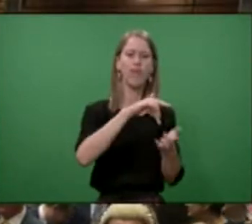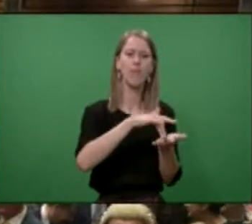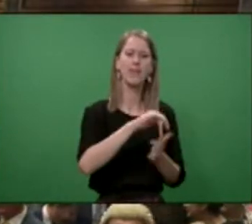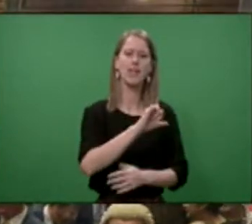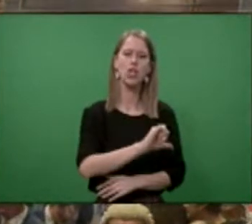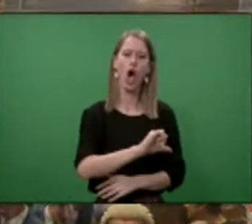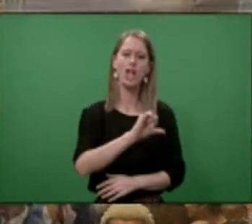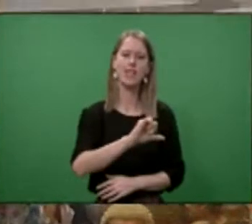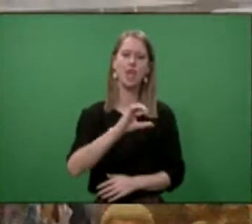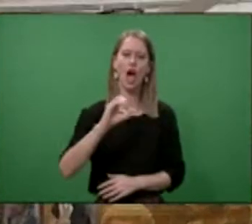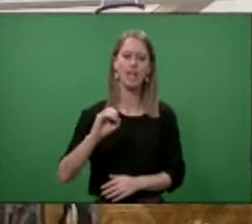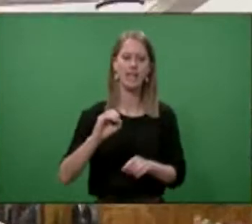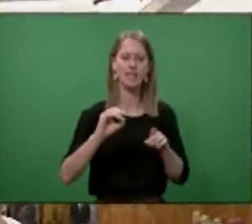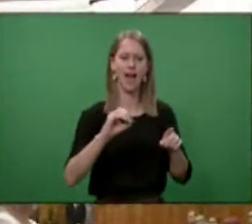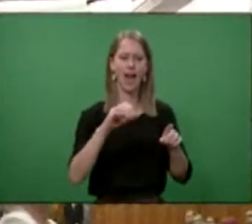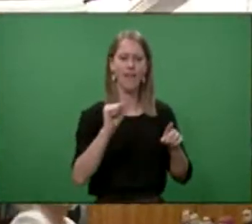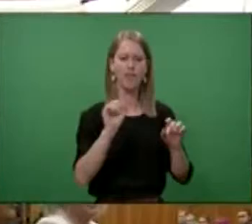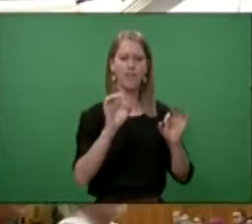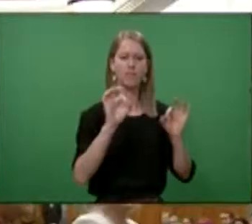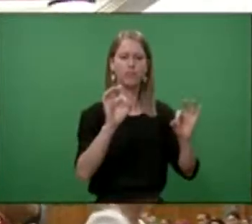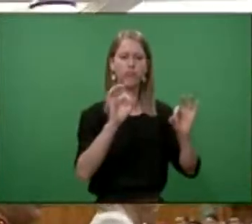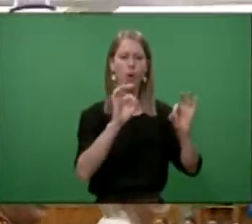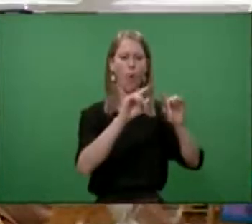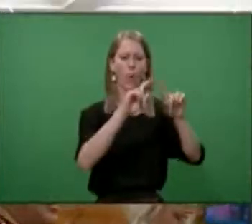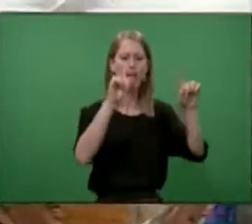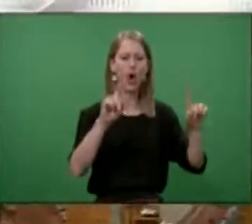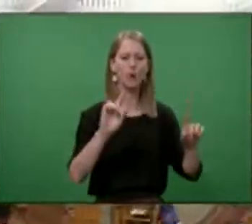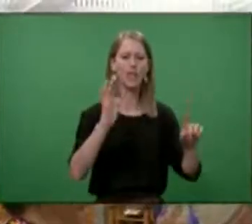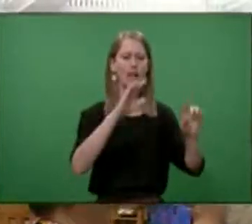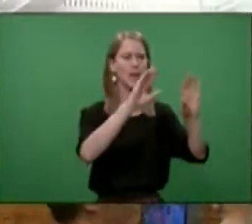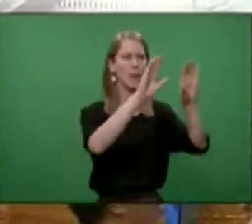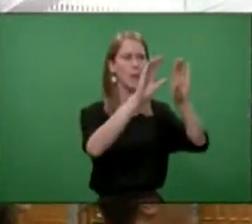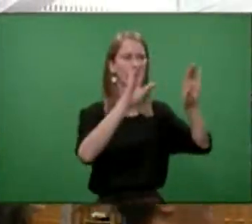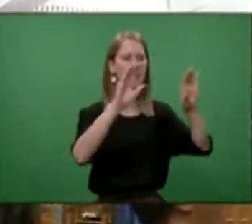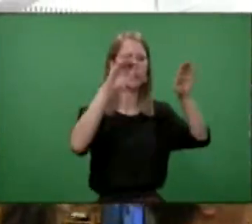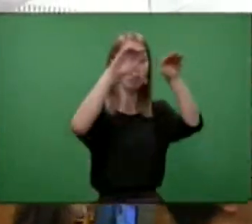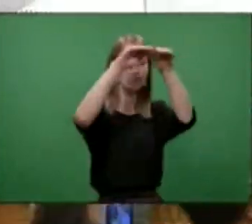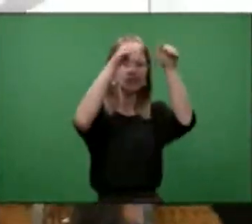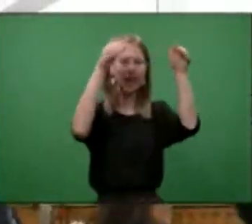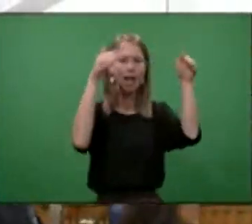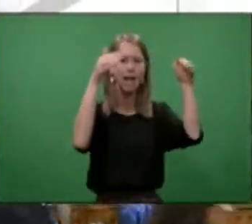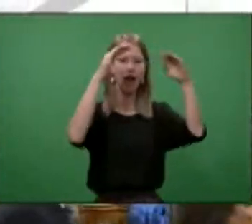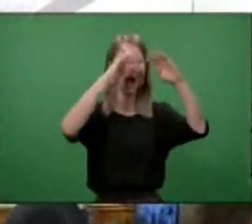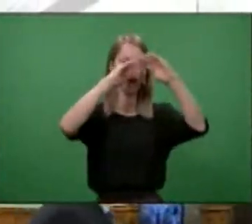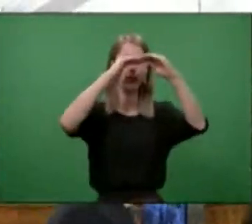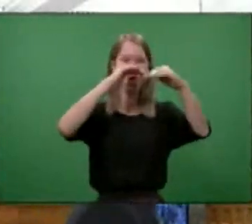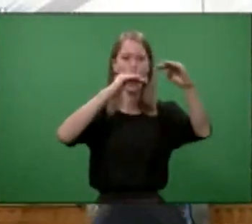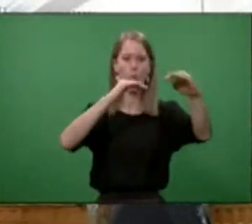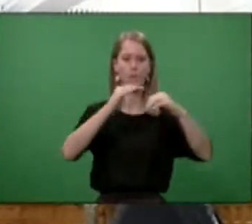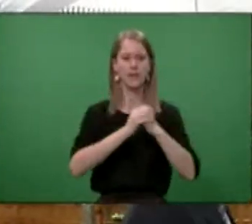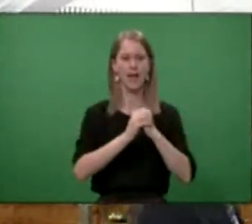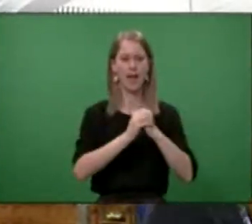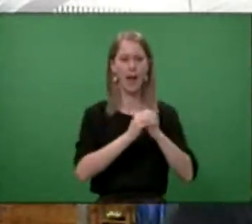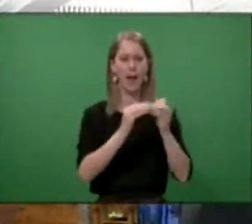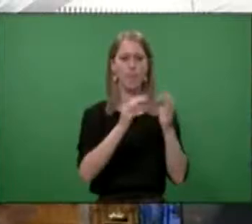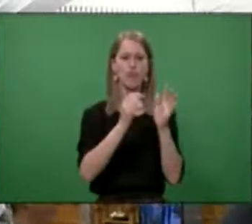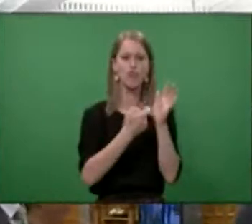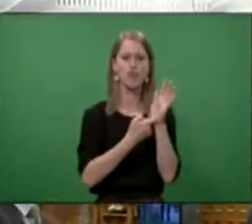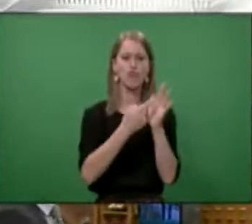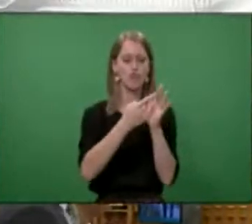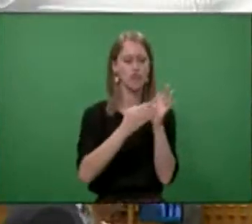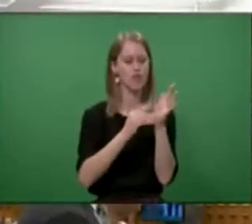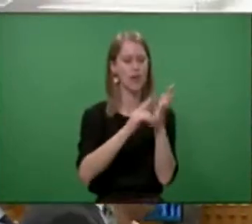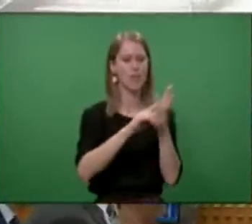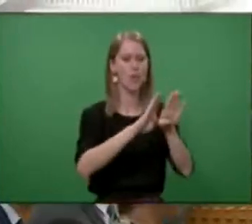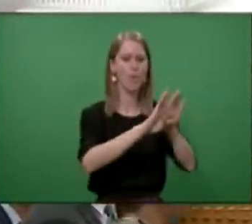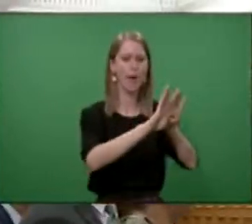His arched stained glass windows, glass ceiling domes and heart rimu panels. It has an Australian gum